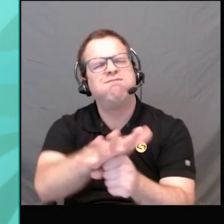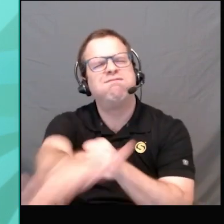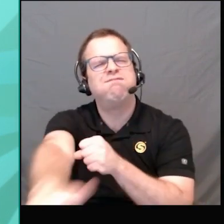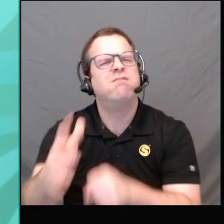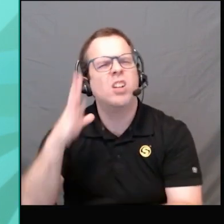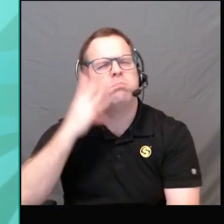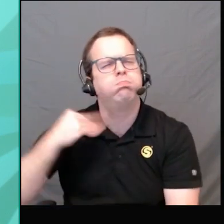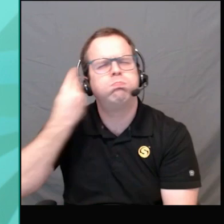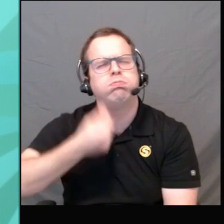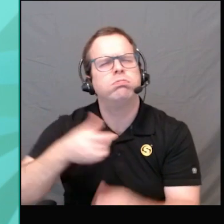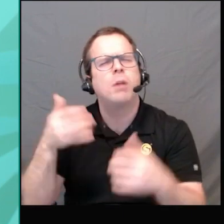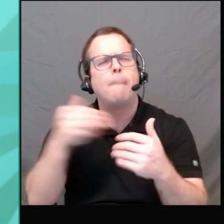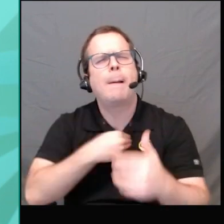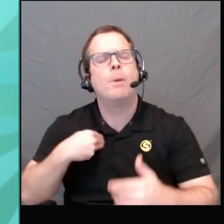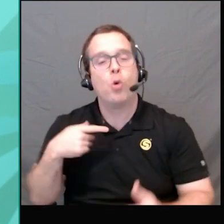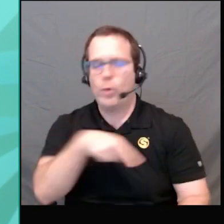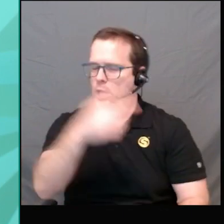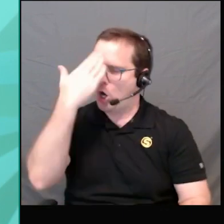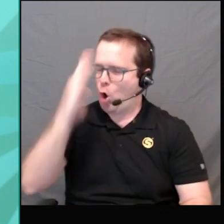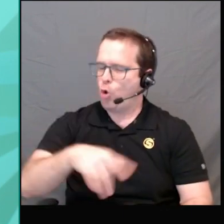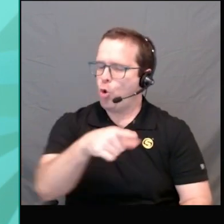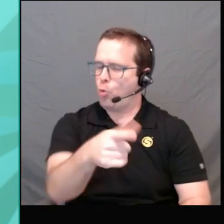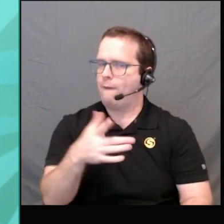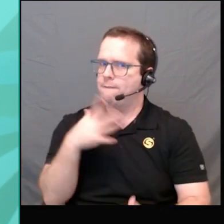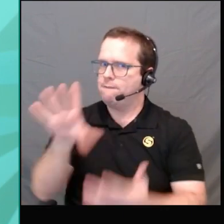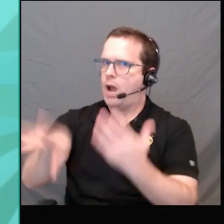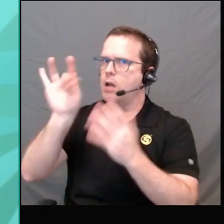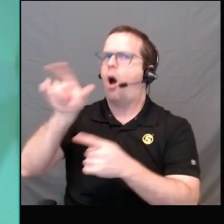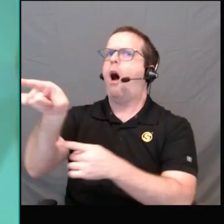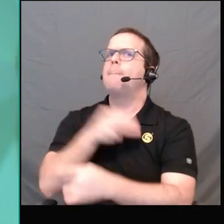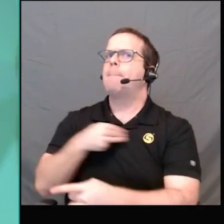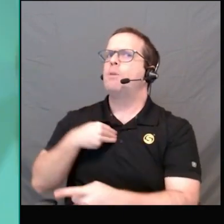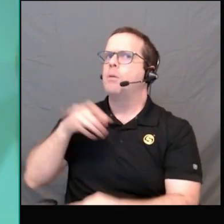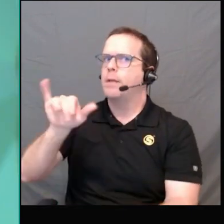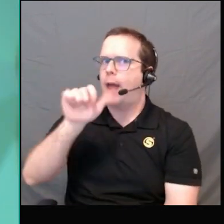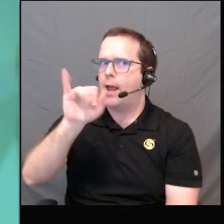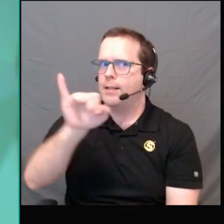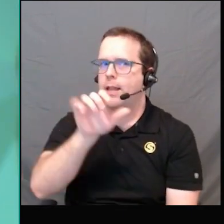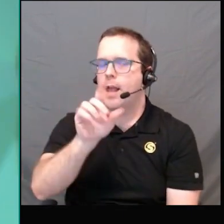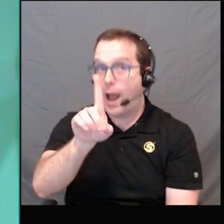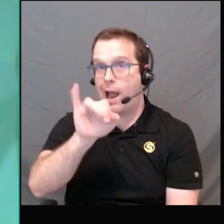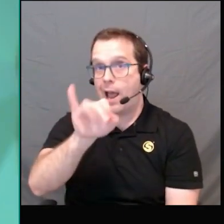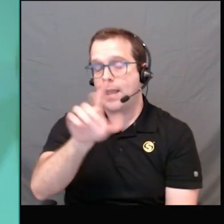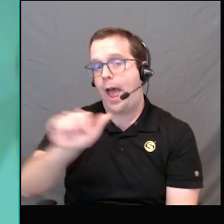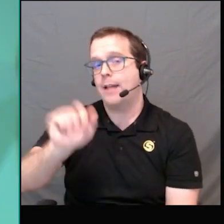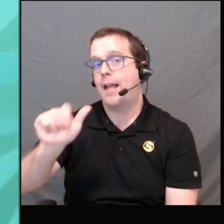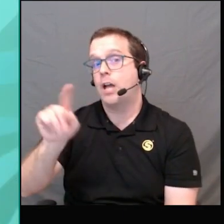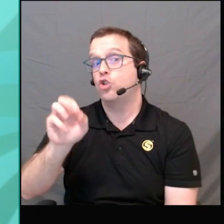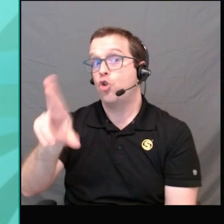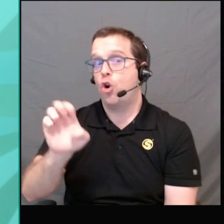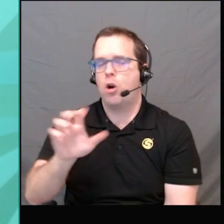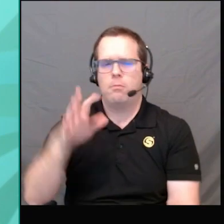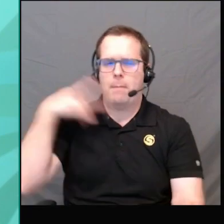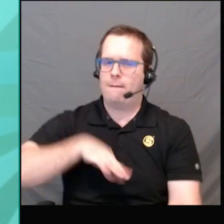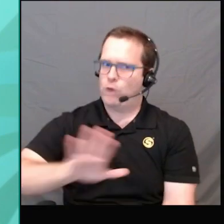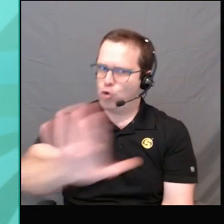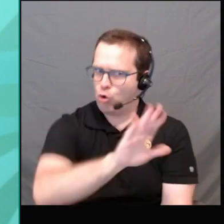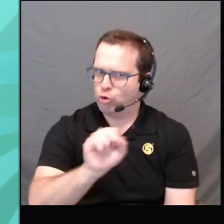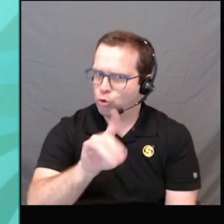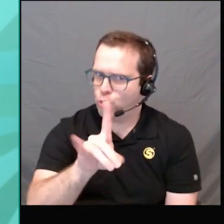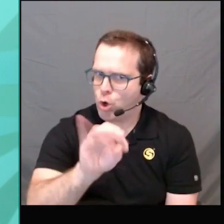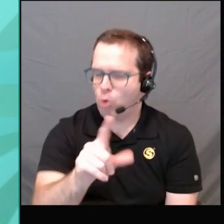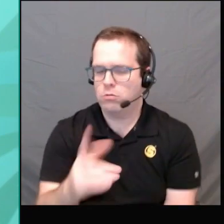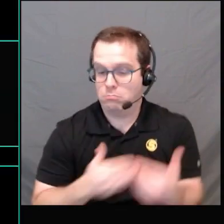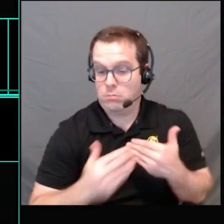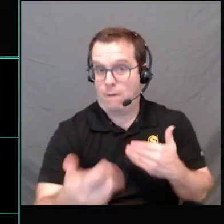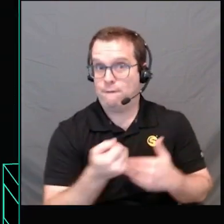find membership in the ID at Azure program a huge benefit for your studio. It's going to be a great event over the next couple of days, so I'll pass back to Phil to